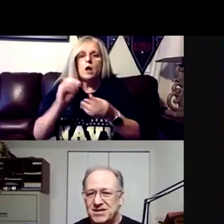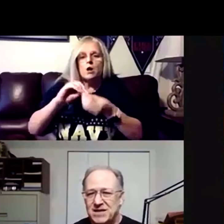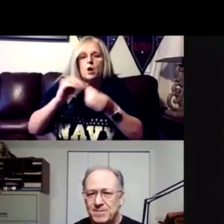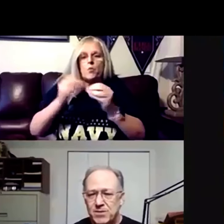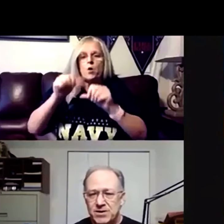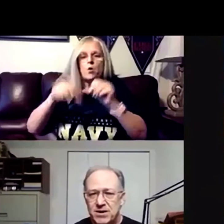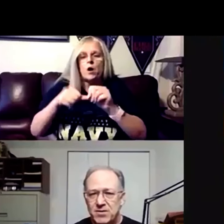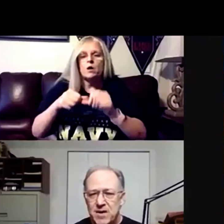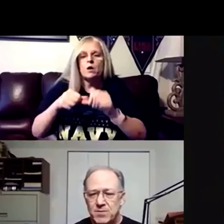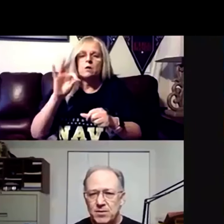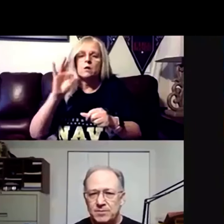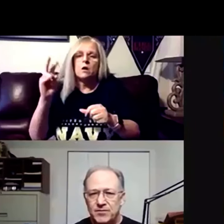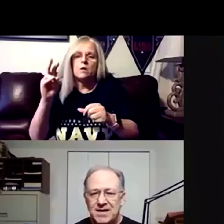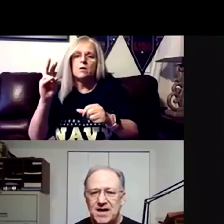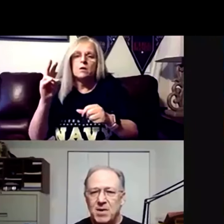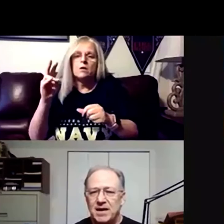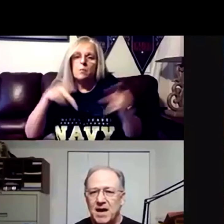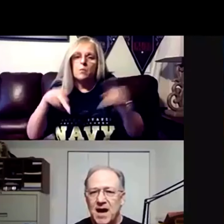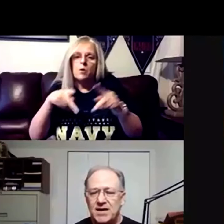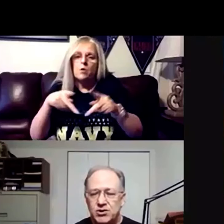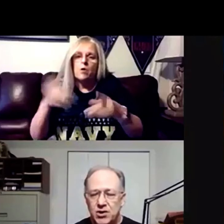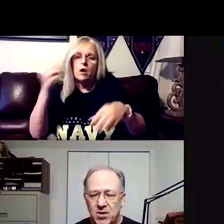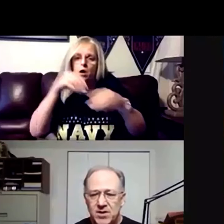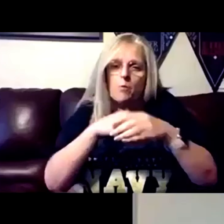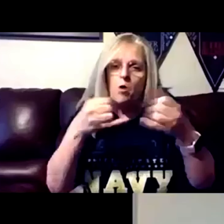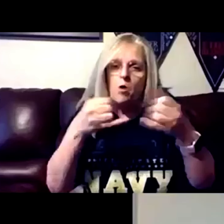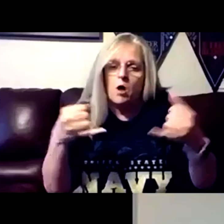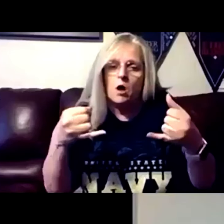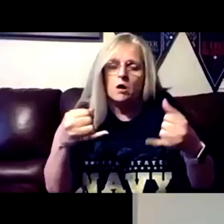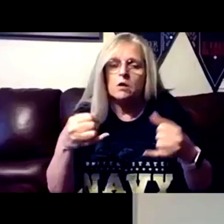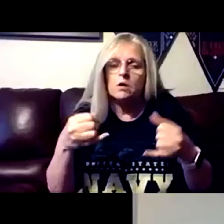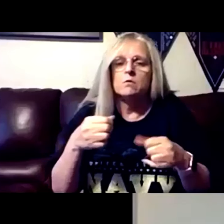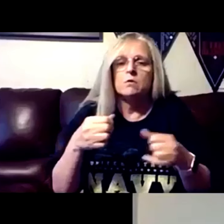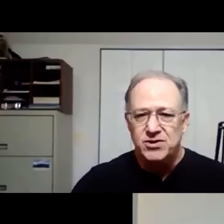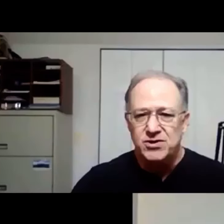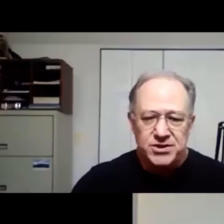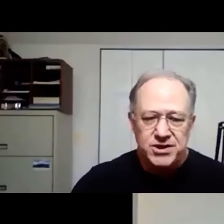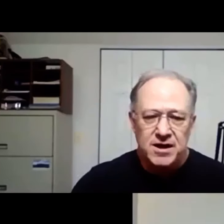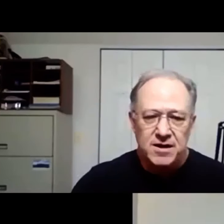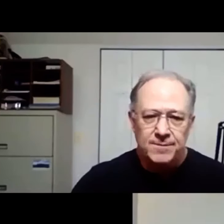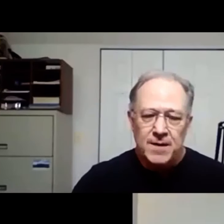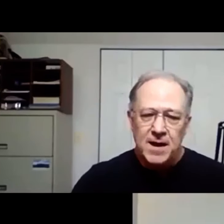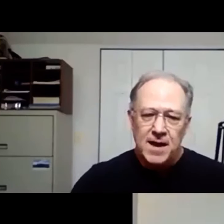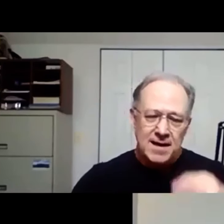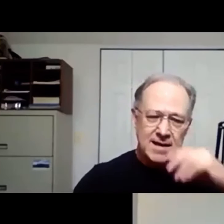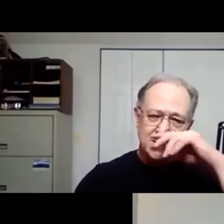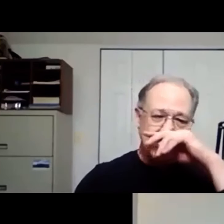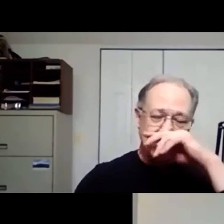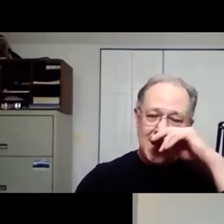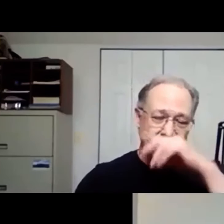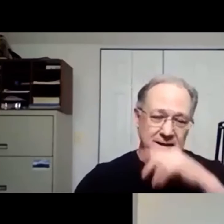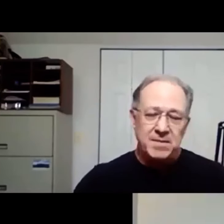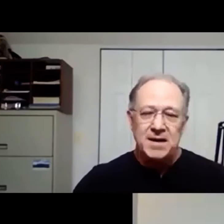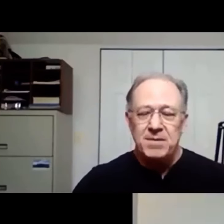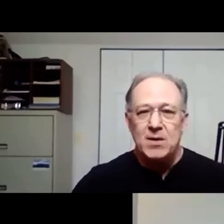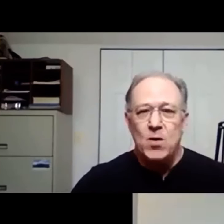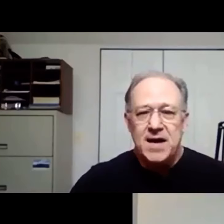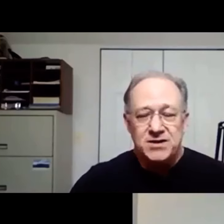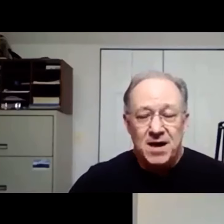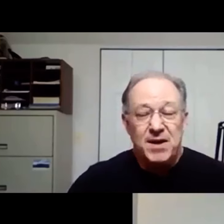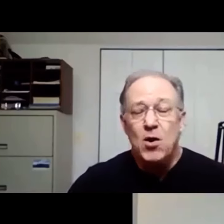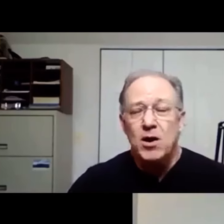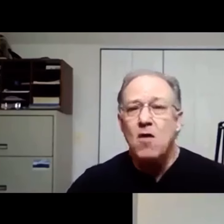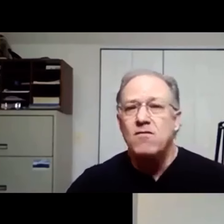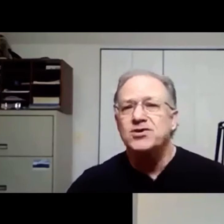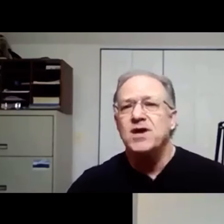it 97% of the people that come online, start a business, you will succeed. And he's done that in many, many